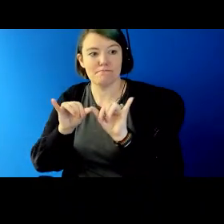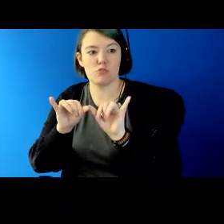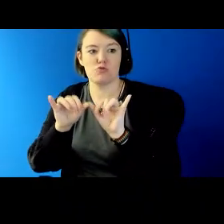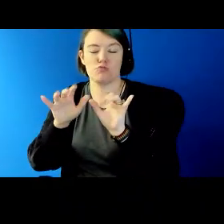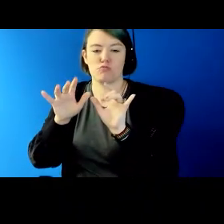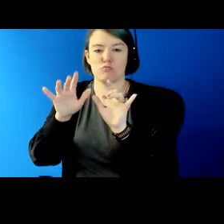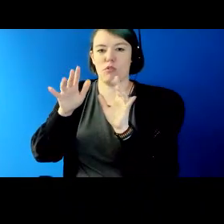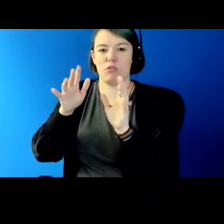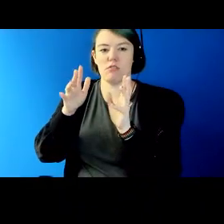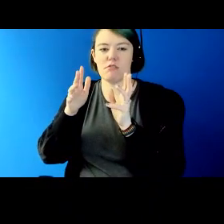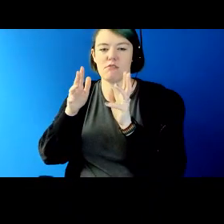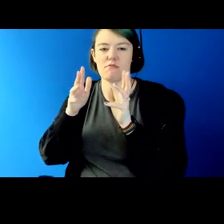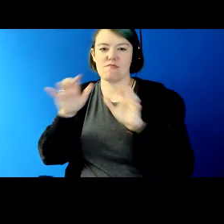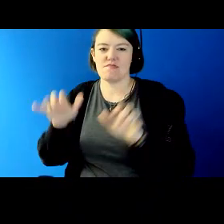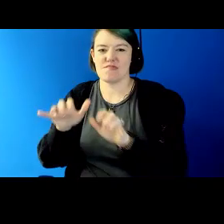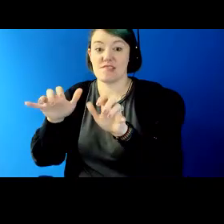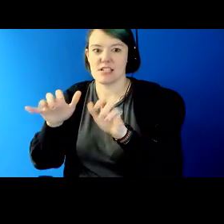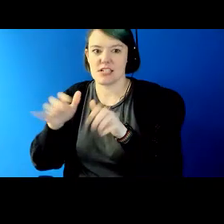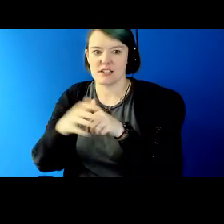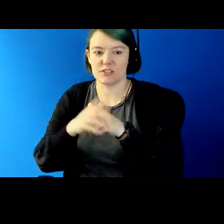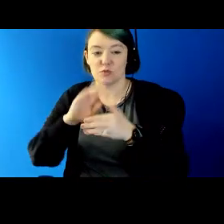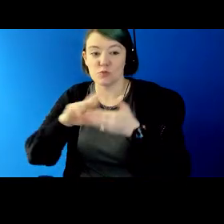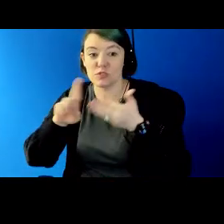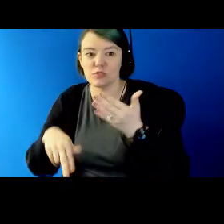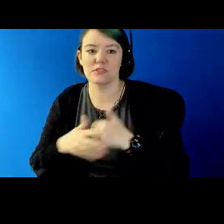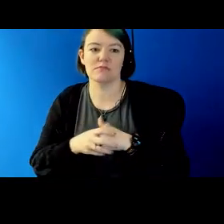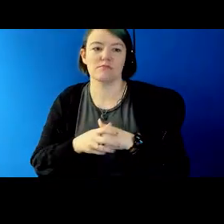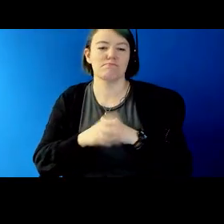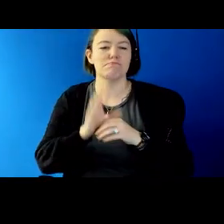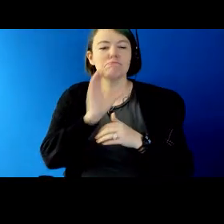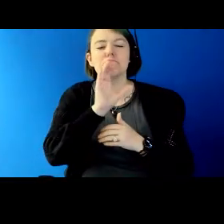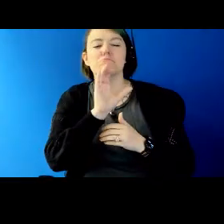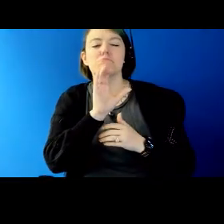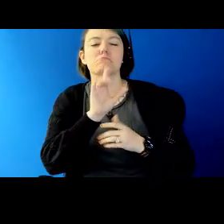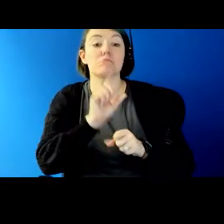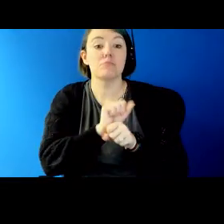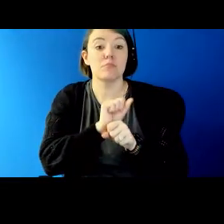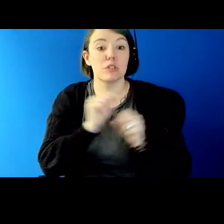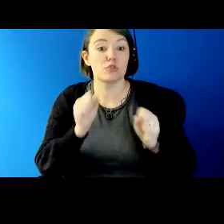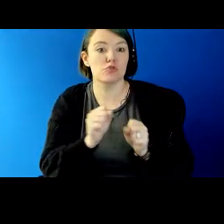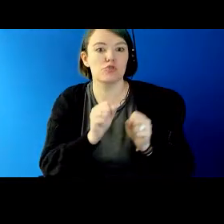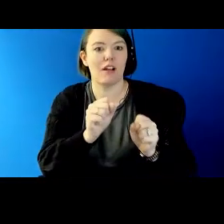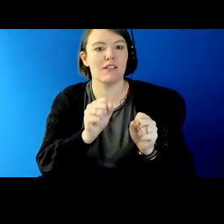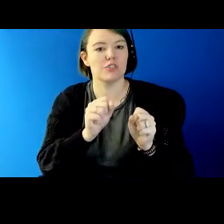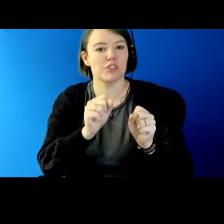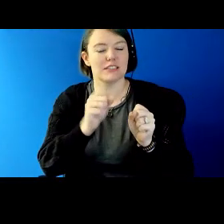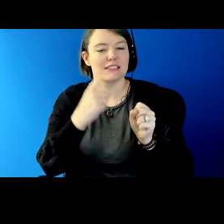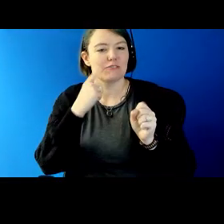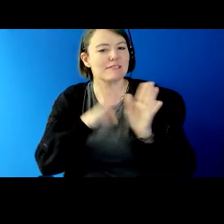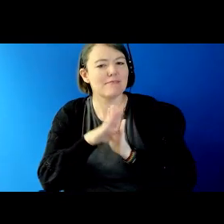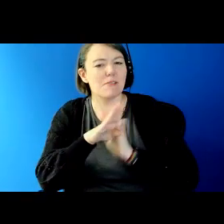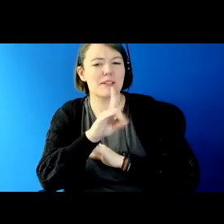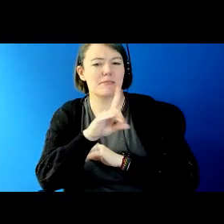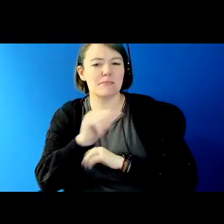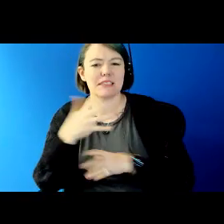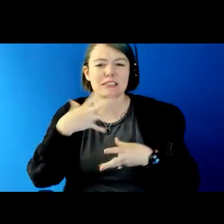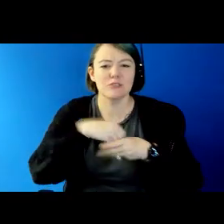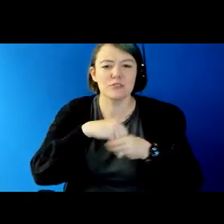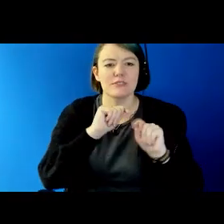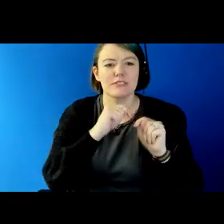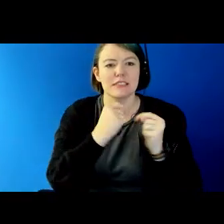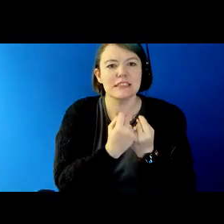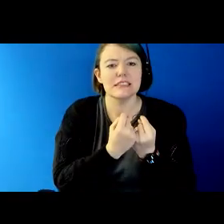and effective accommodation policies. We emphasized the critical role of supervisors and mentors in supporting